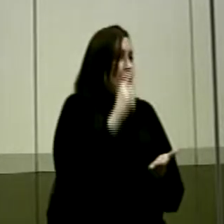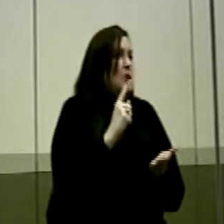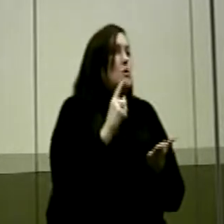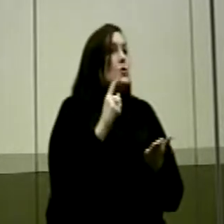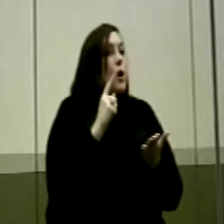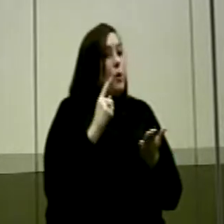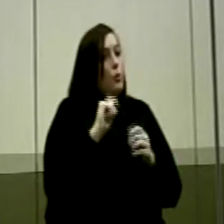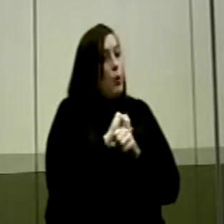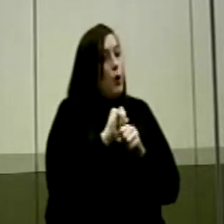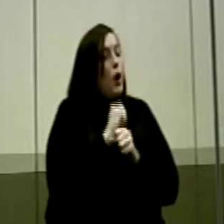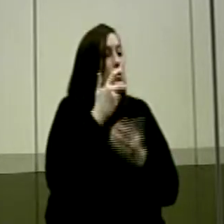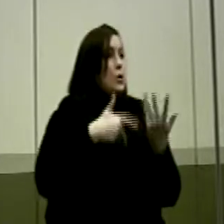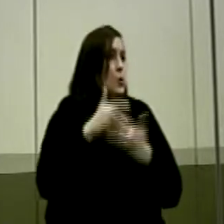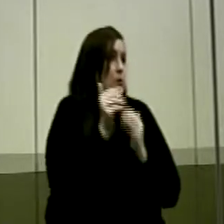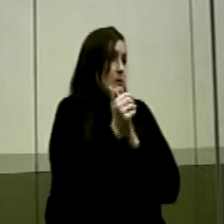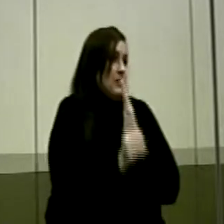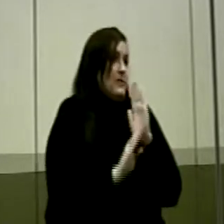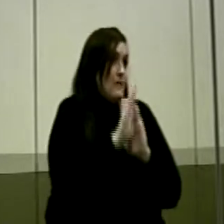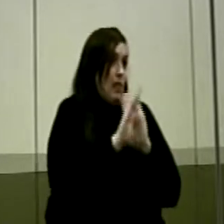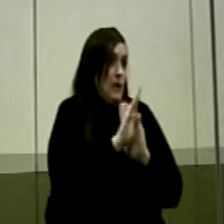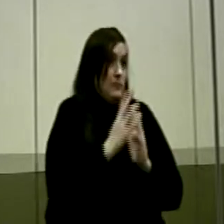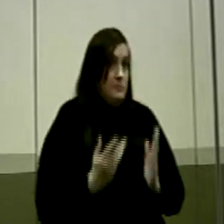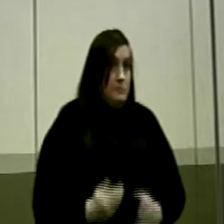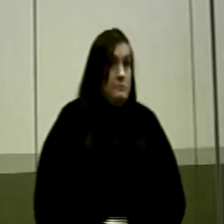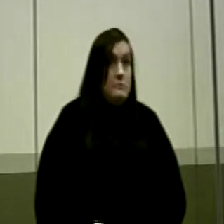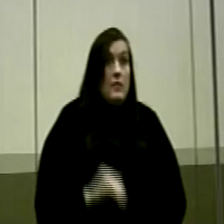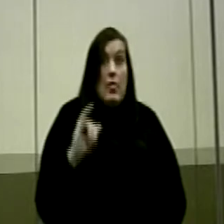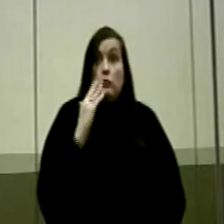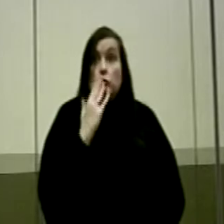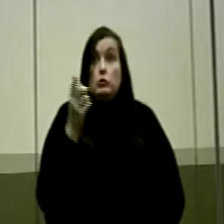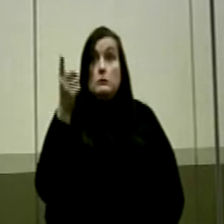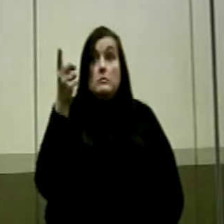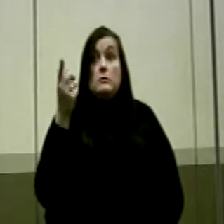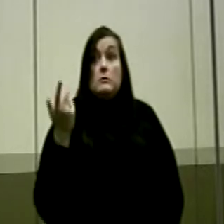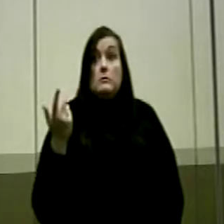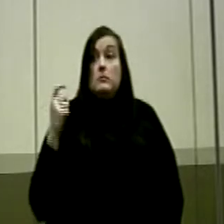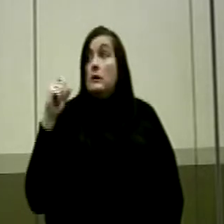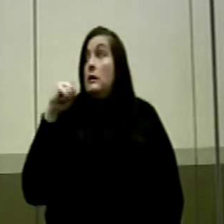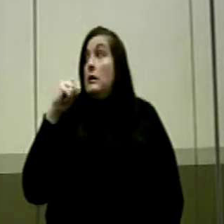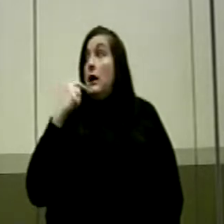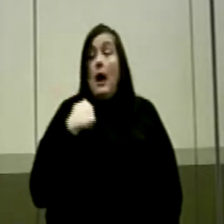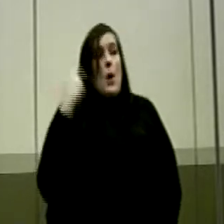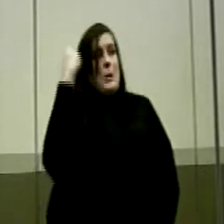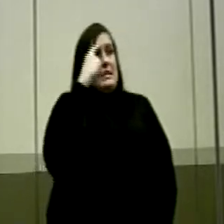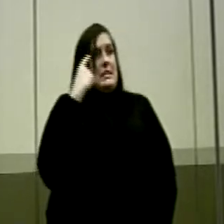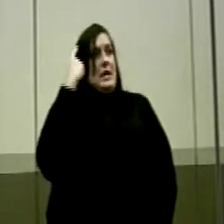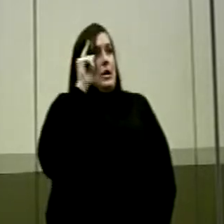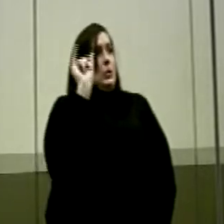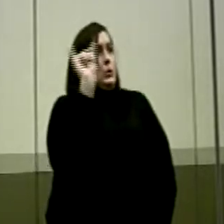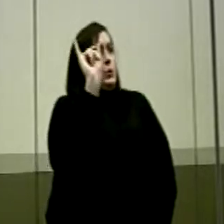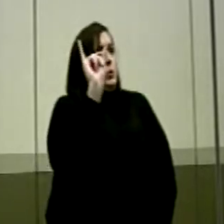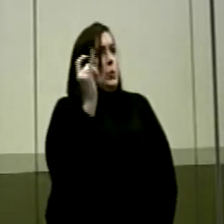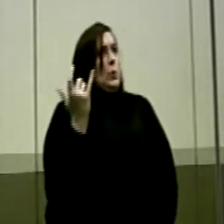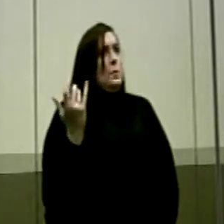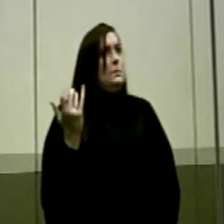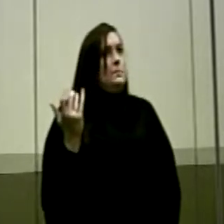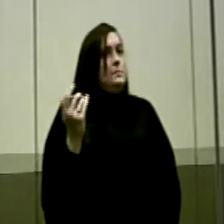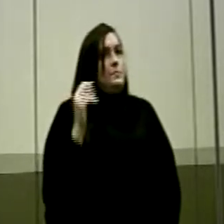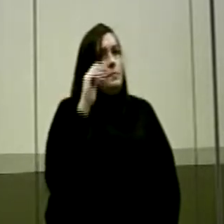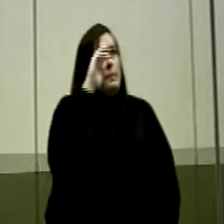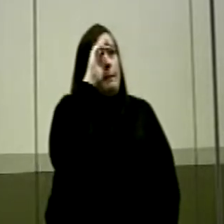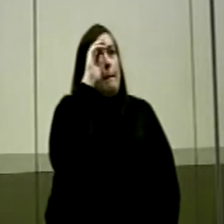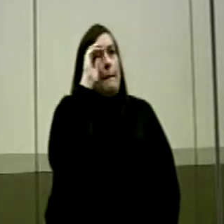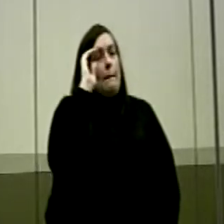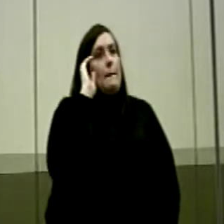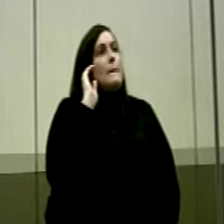development. Yeah. That's good. Yeah, that's good. I was thinking about that as far as finding a way to, well, we're knowing about the